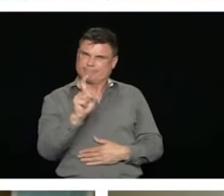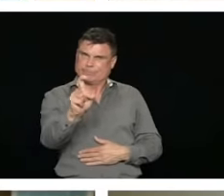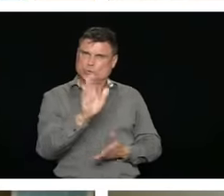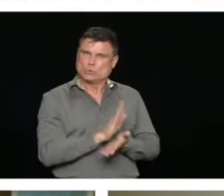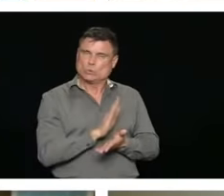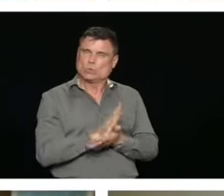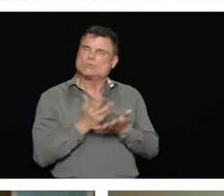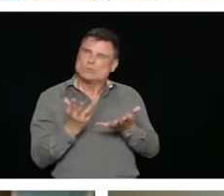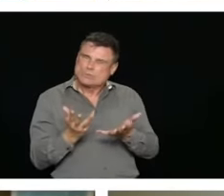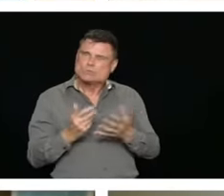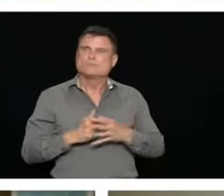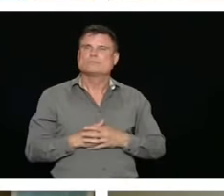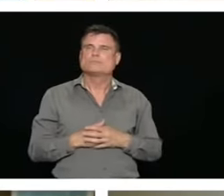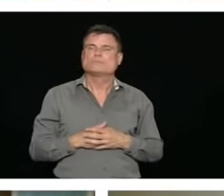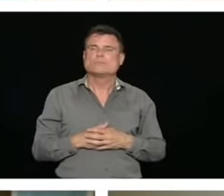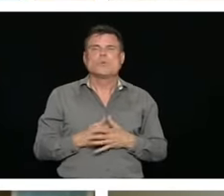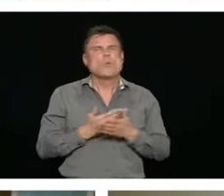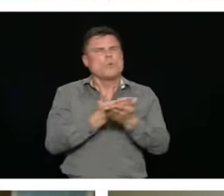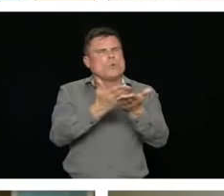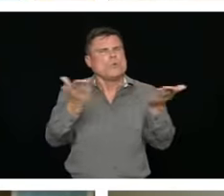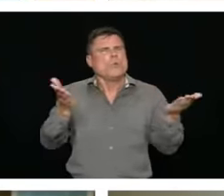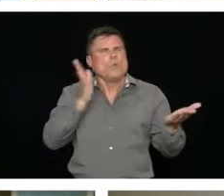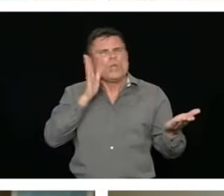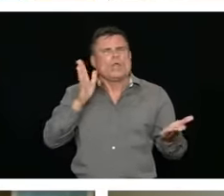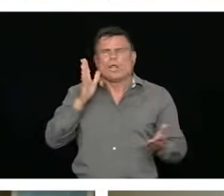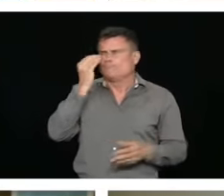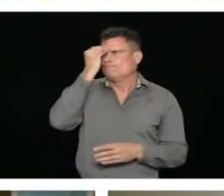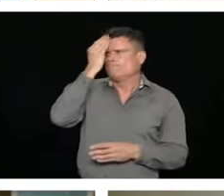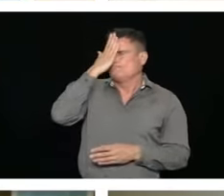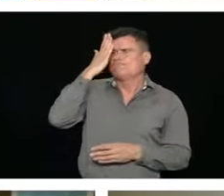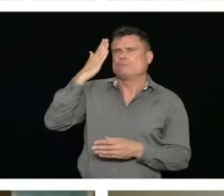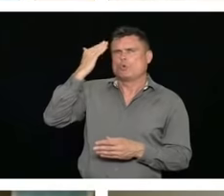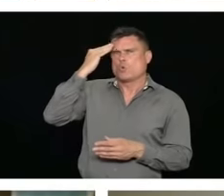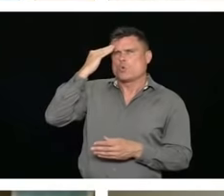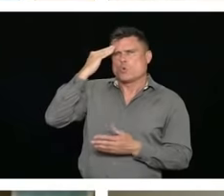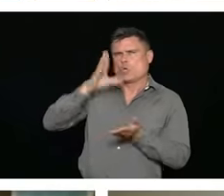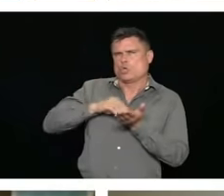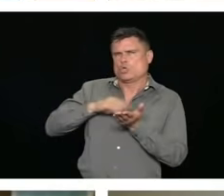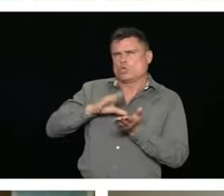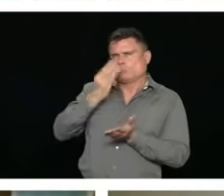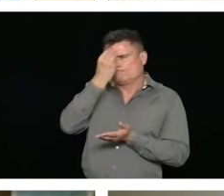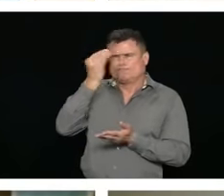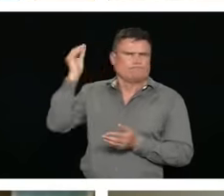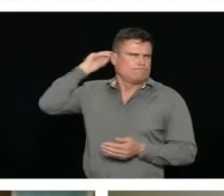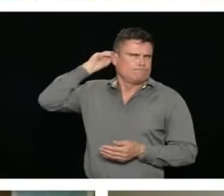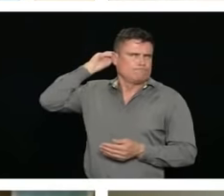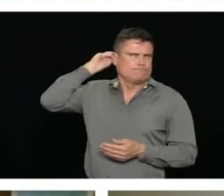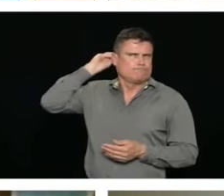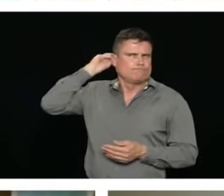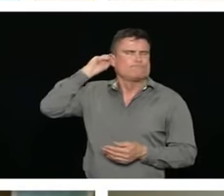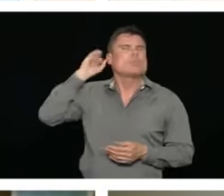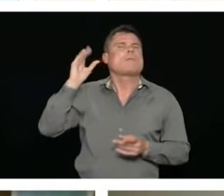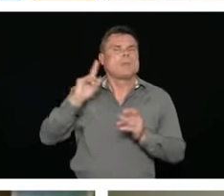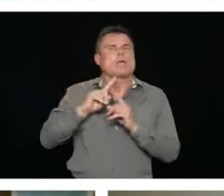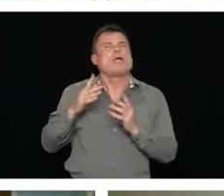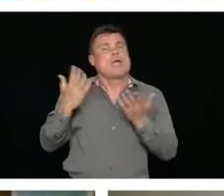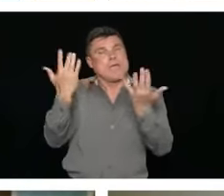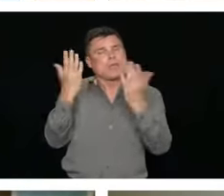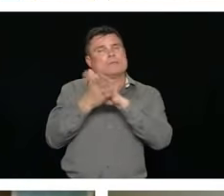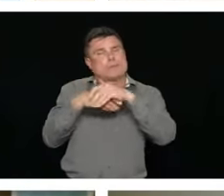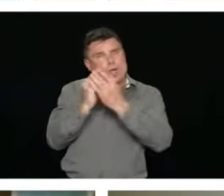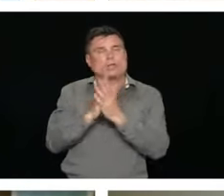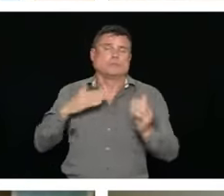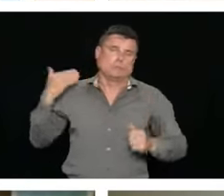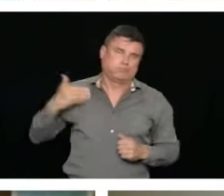hand hygiene will get us a long way. That's what's important at the end of the day. Great, thank you. Maybe just if I can